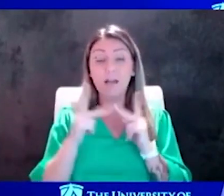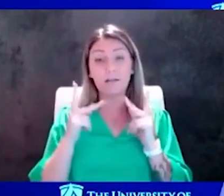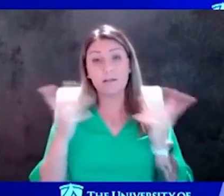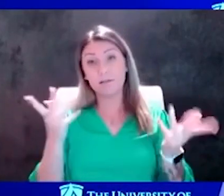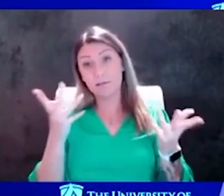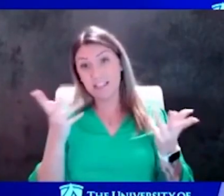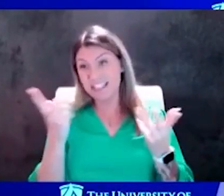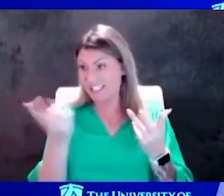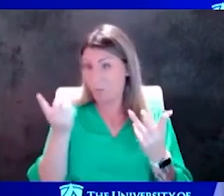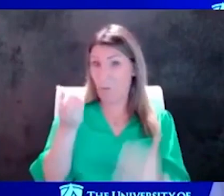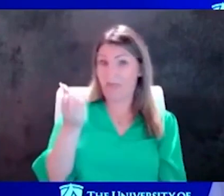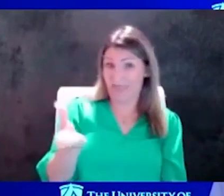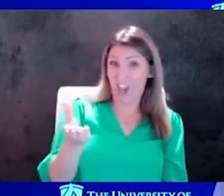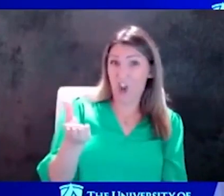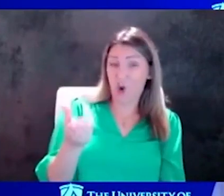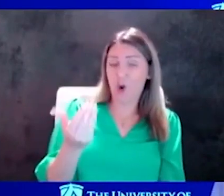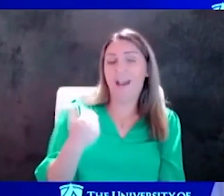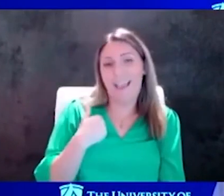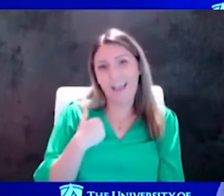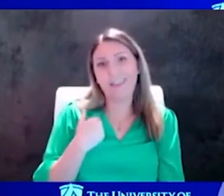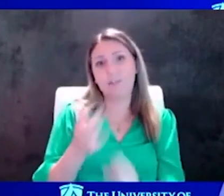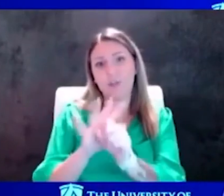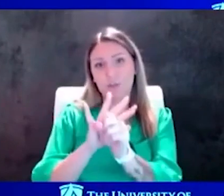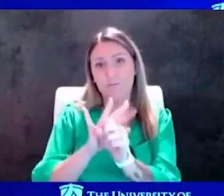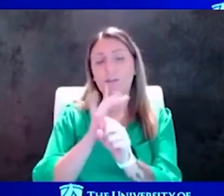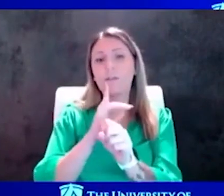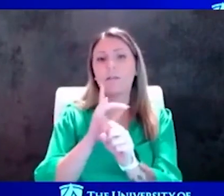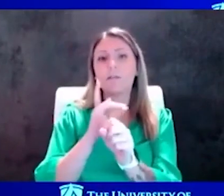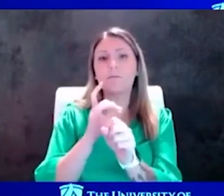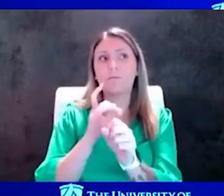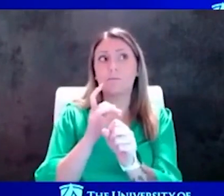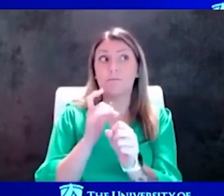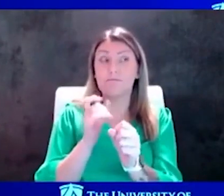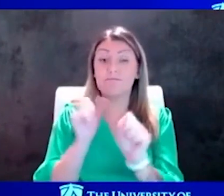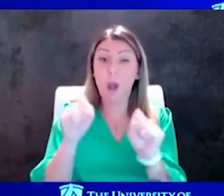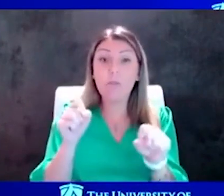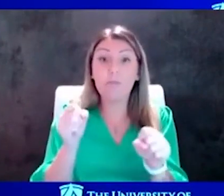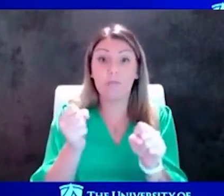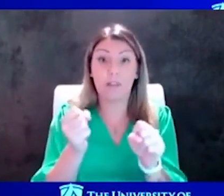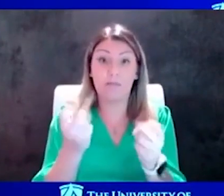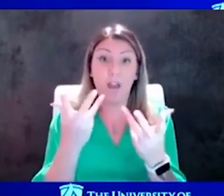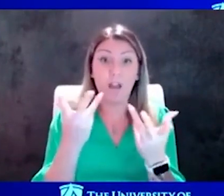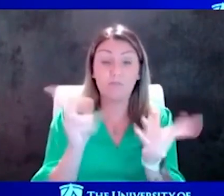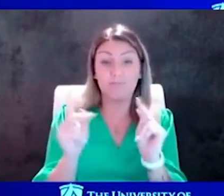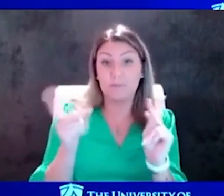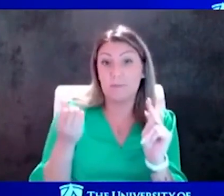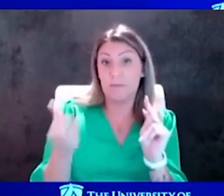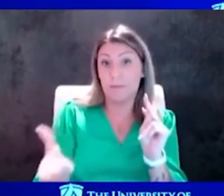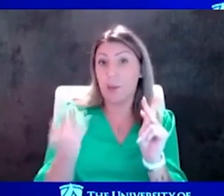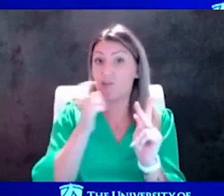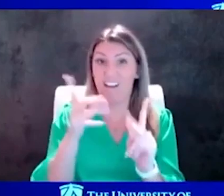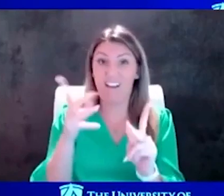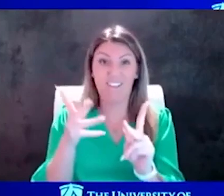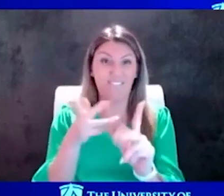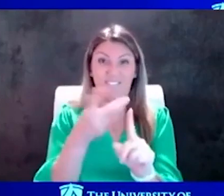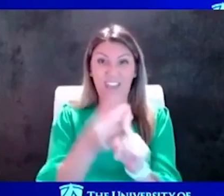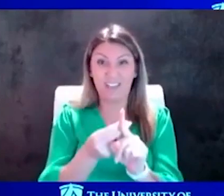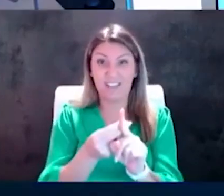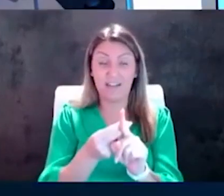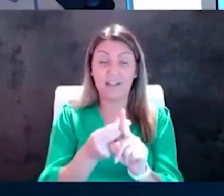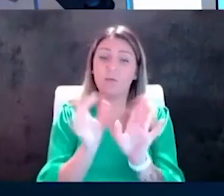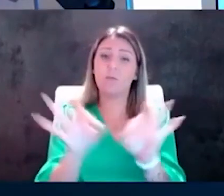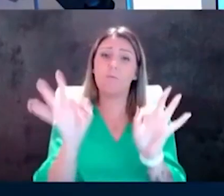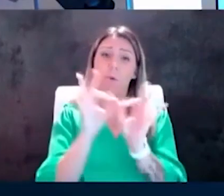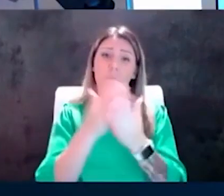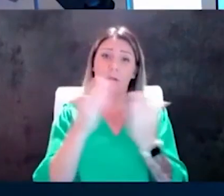has the infection. There are likely a number of people there who have not been vaccinated. So I think those are important things to take into account.